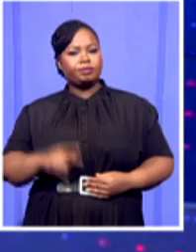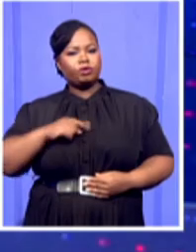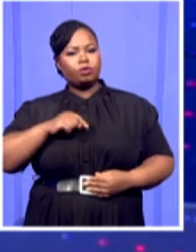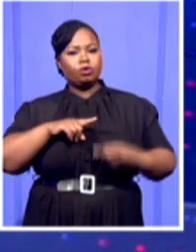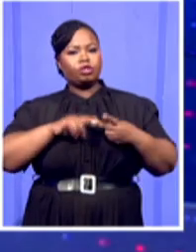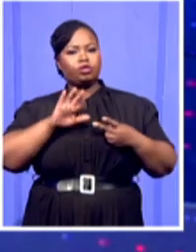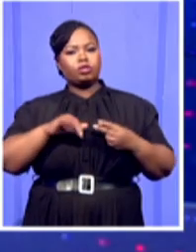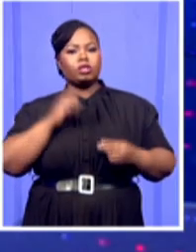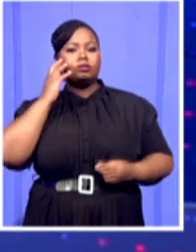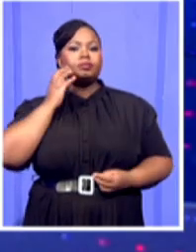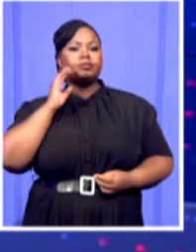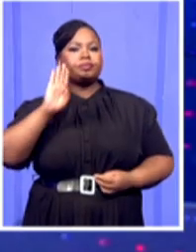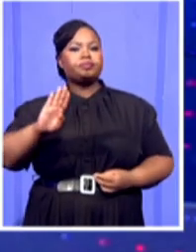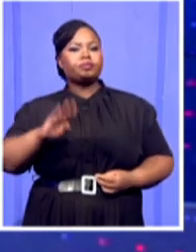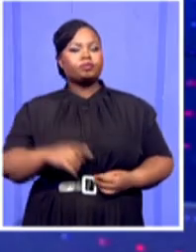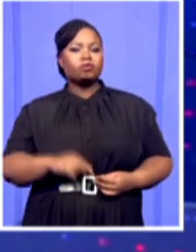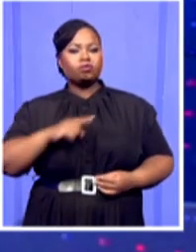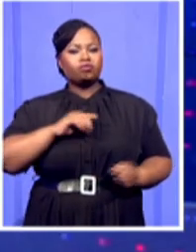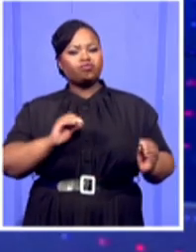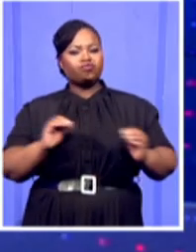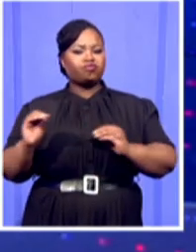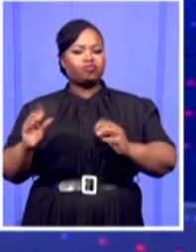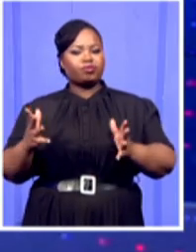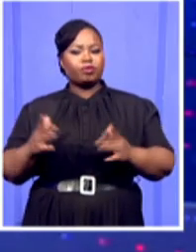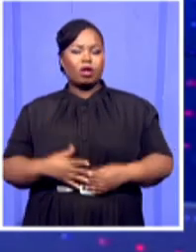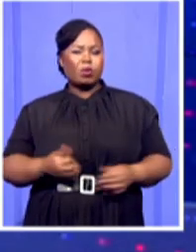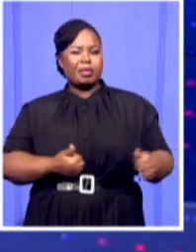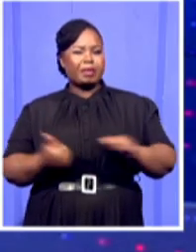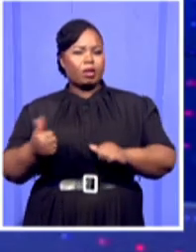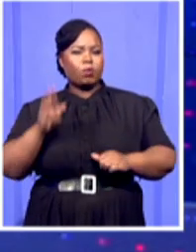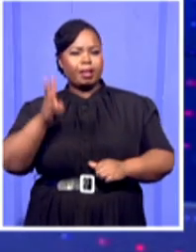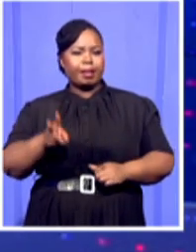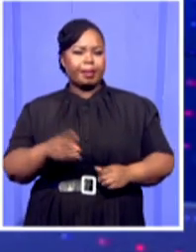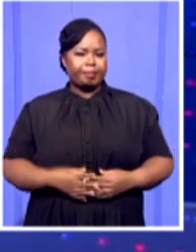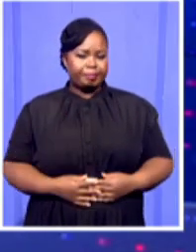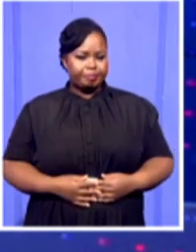by Dr. Blade Nzimande held back for a bit. We'll take you back as soon as it happens.